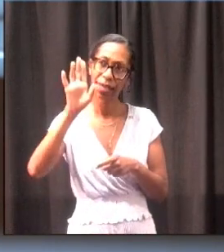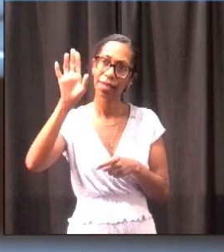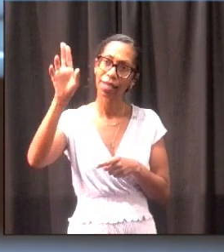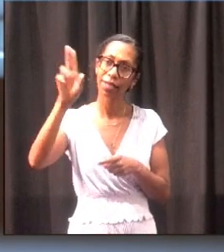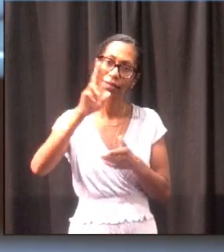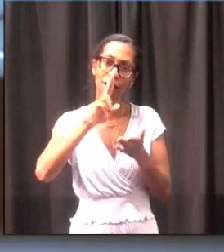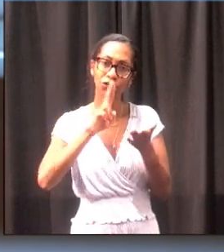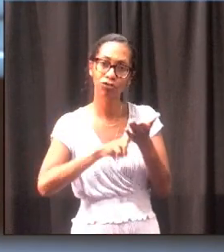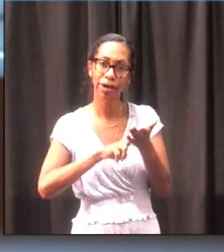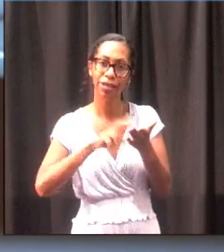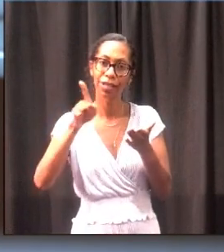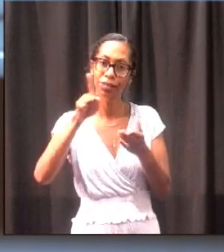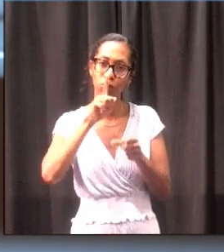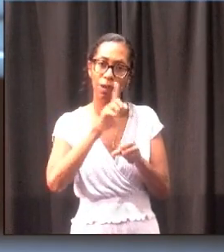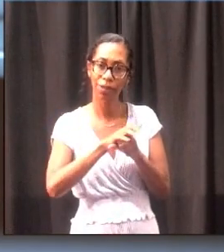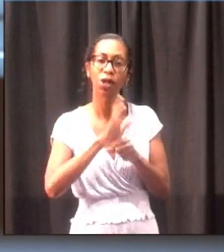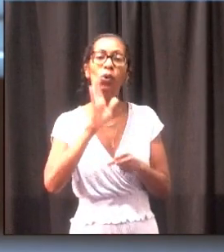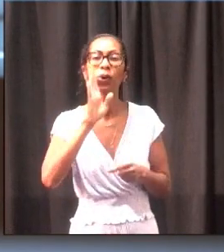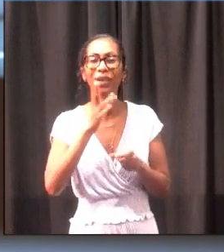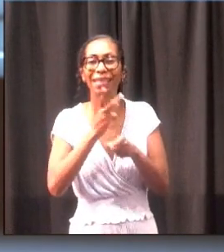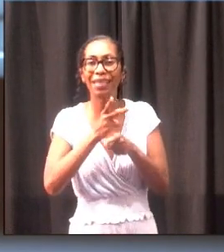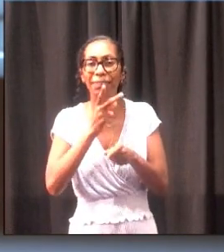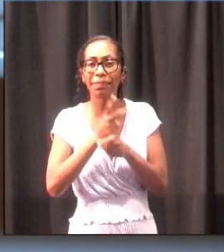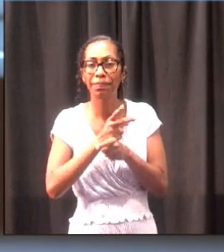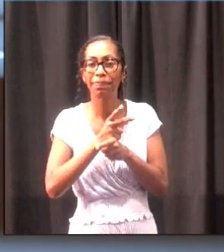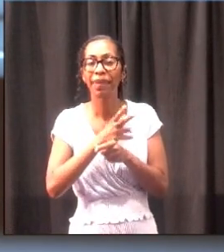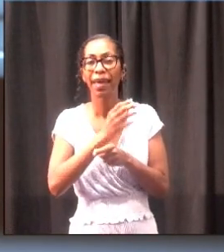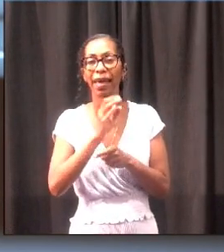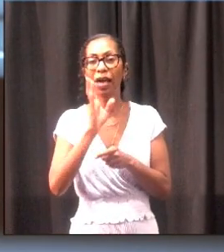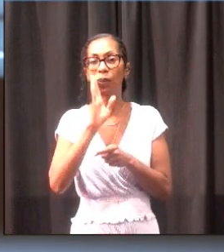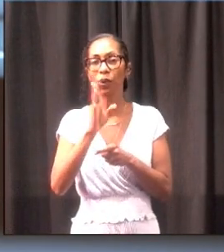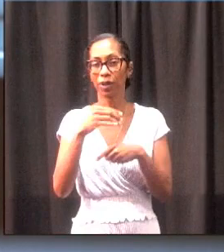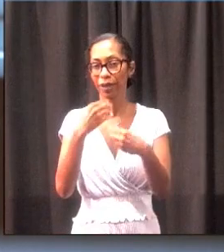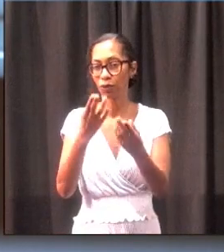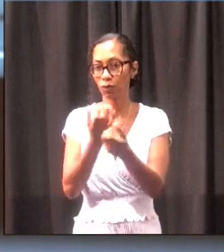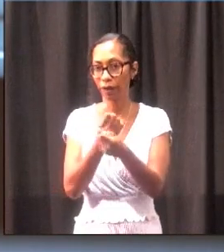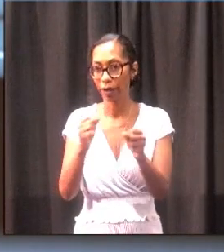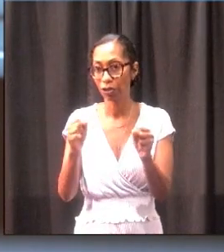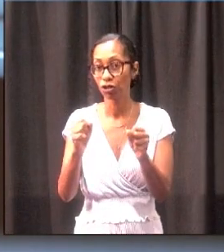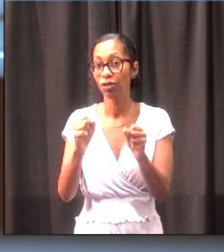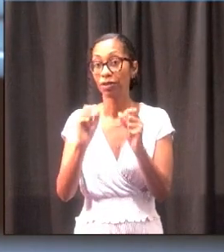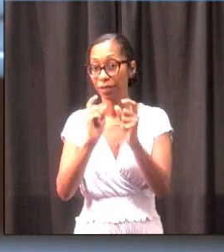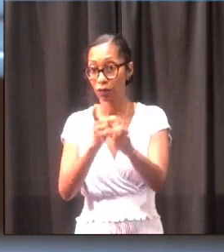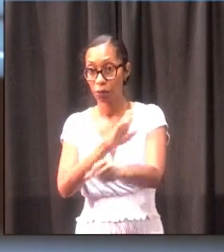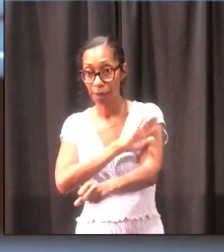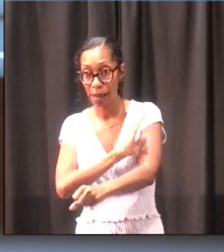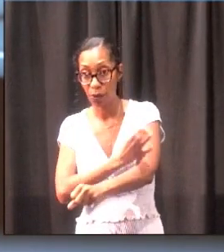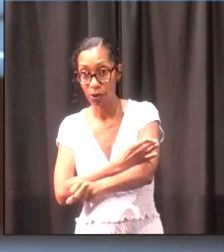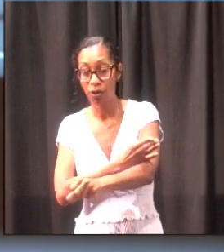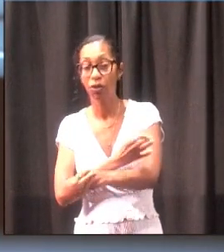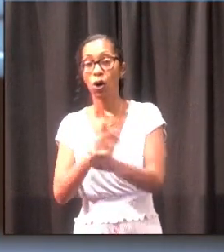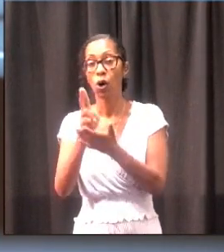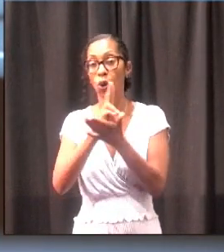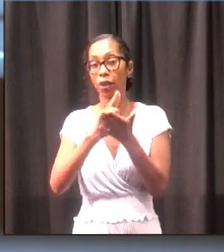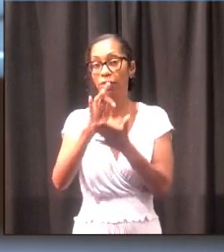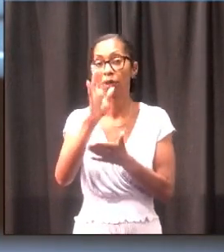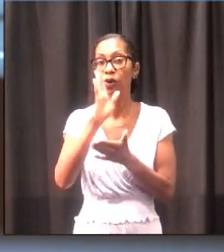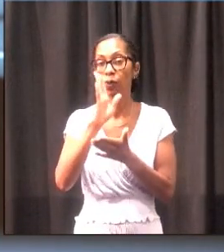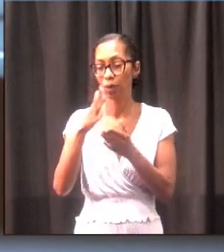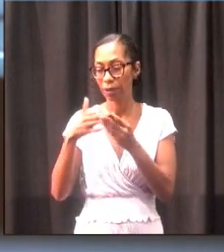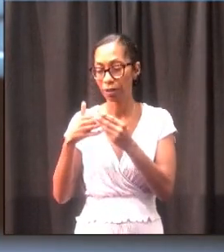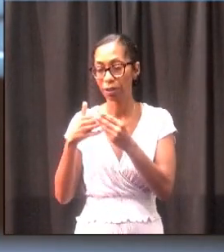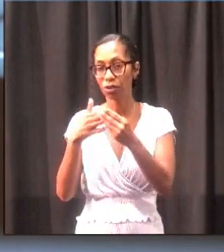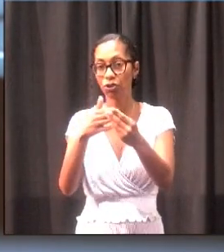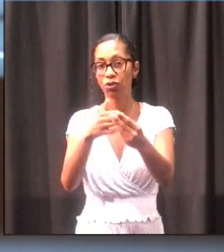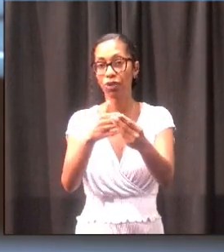contract, that we are saved and that we are empowered by the Holy Spirit to fulfill the assignment